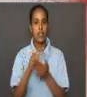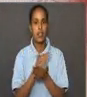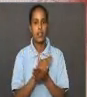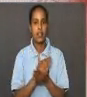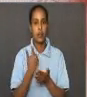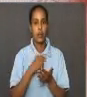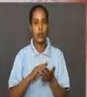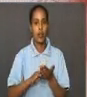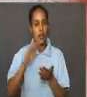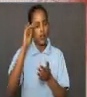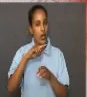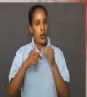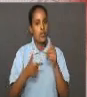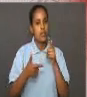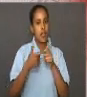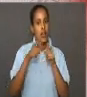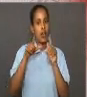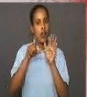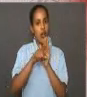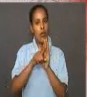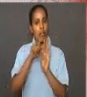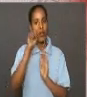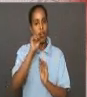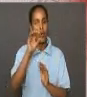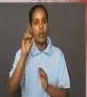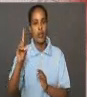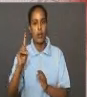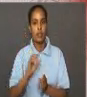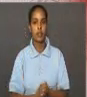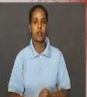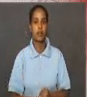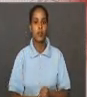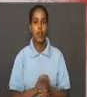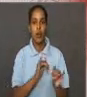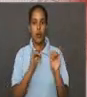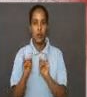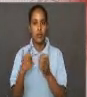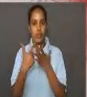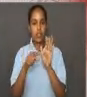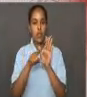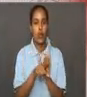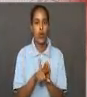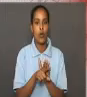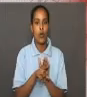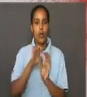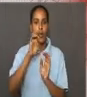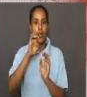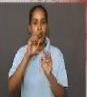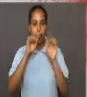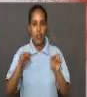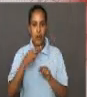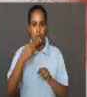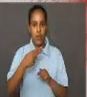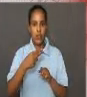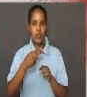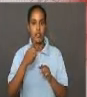In today's lesson, we learned about the second law of thermodynamics. According to this law, the